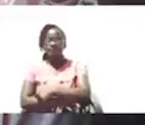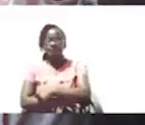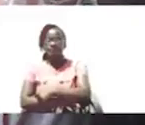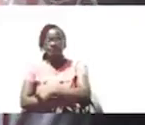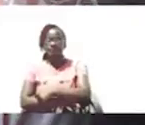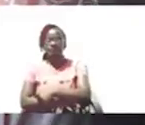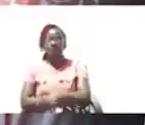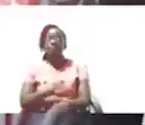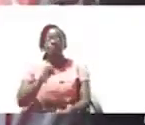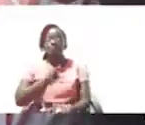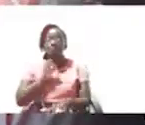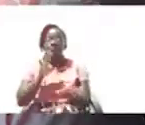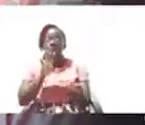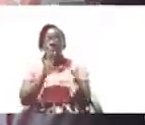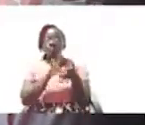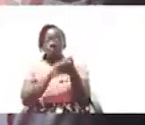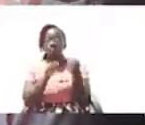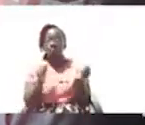Me, Jesus said.